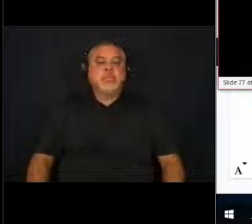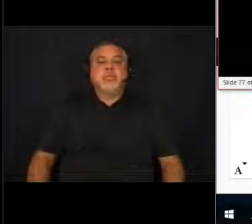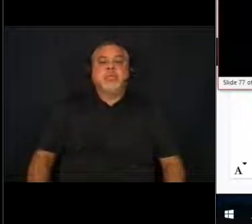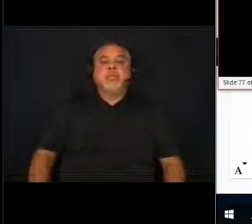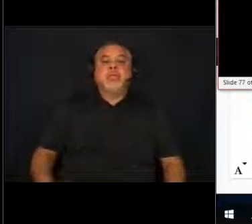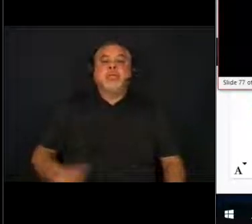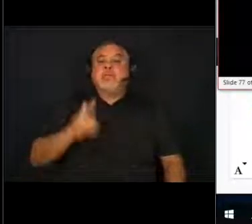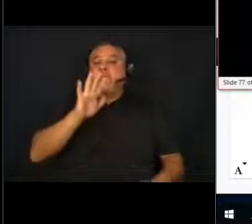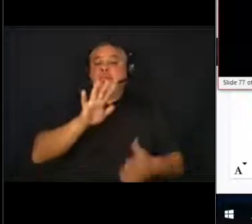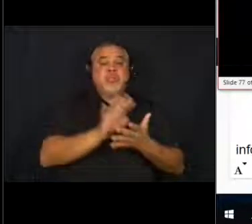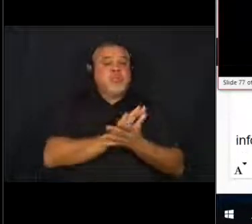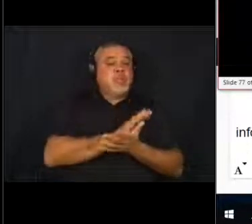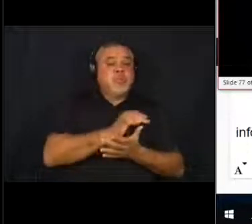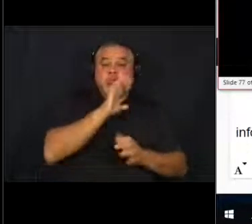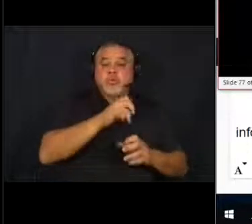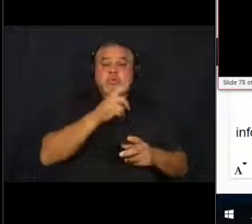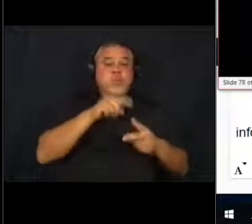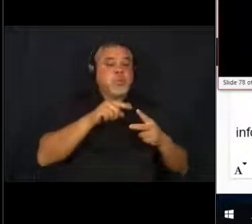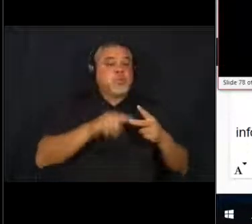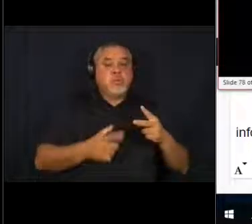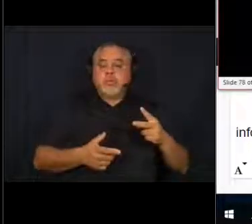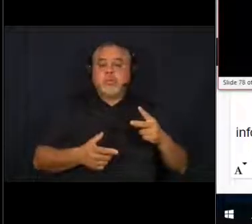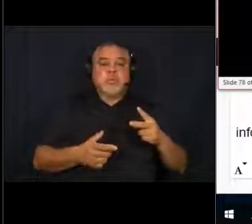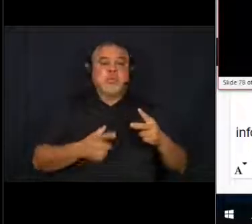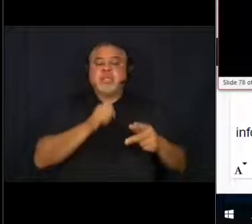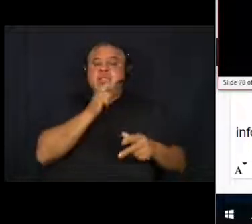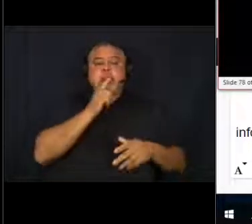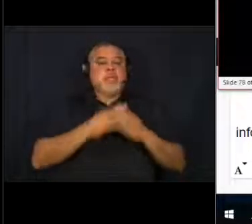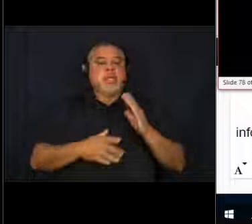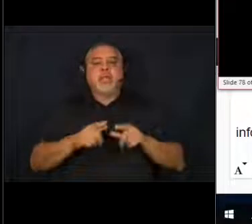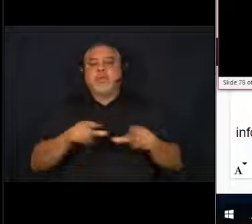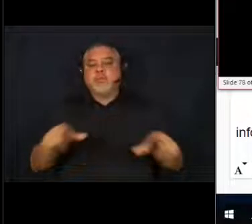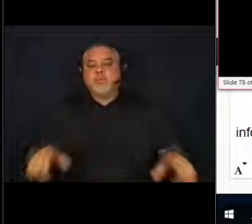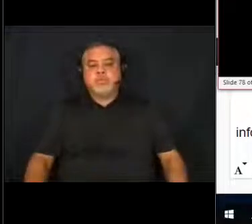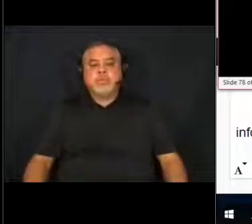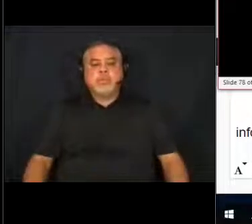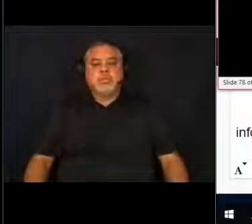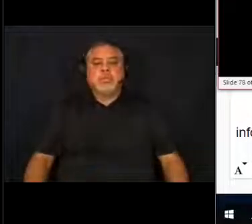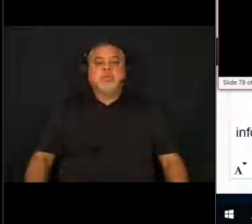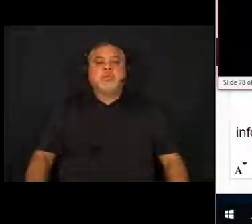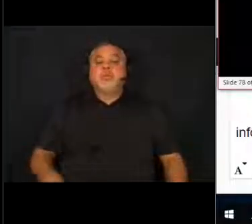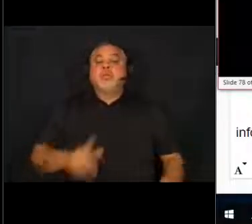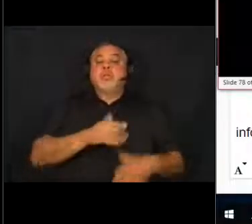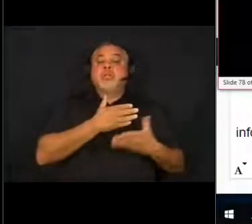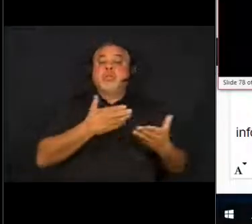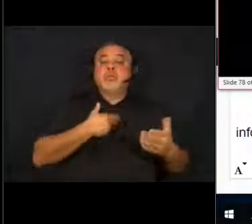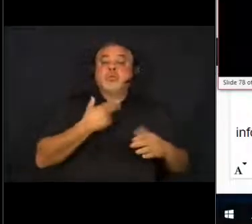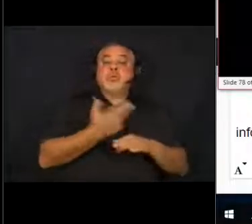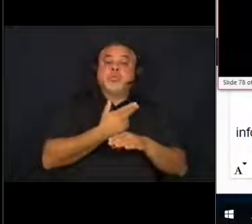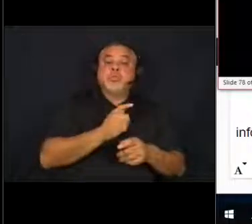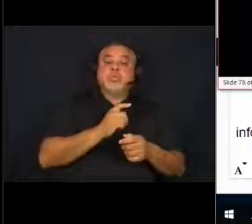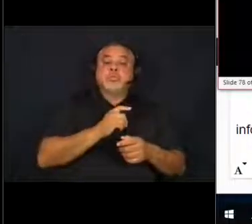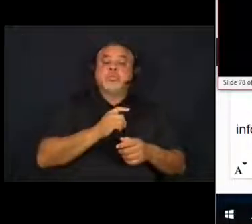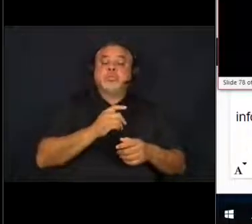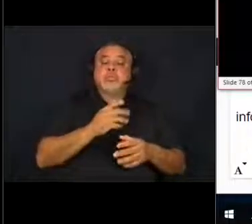document doesn't do both, it's not in plain language. What are the tools that we can use to achieve plain